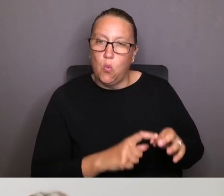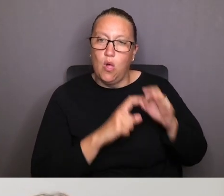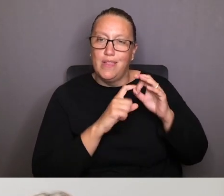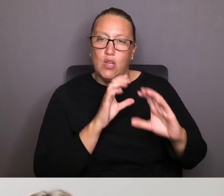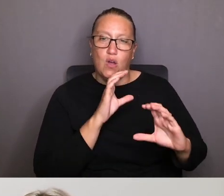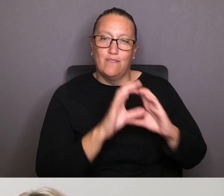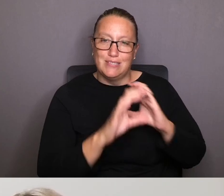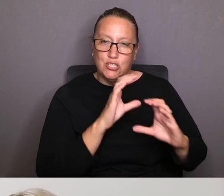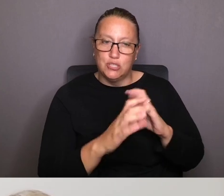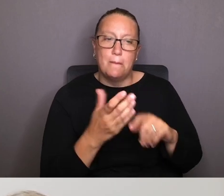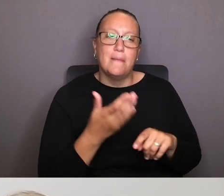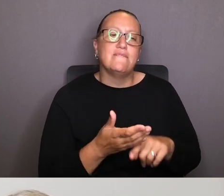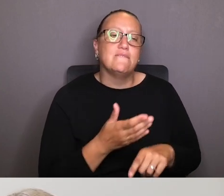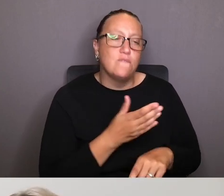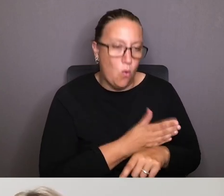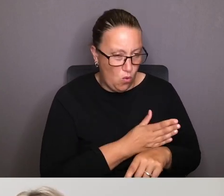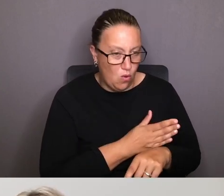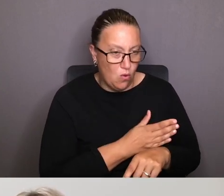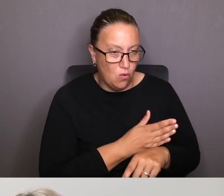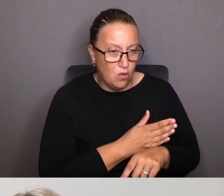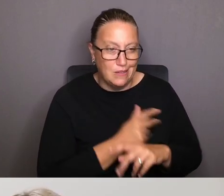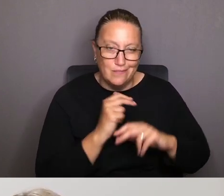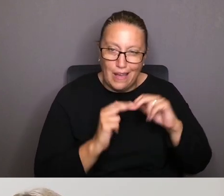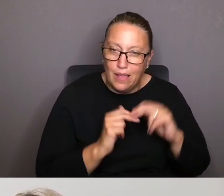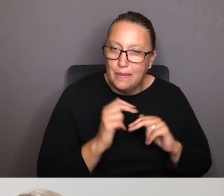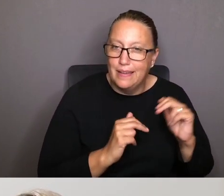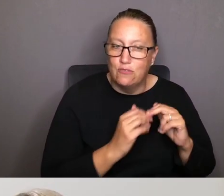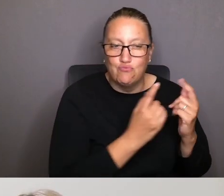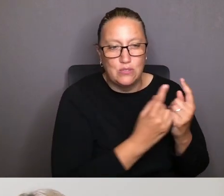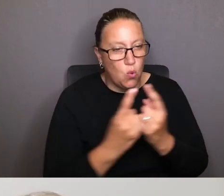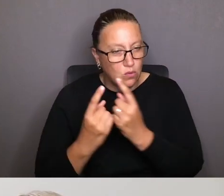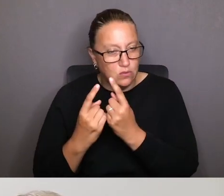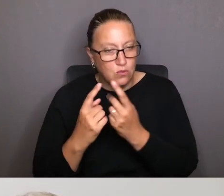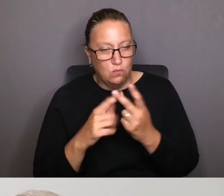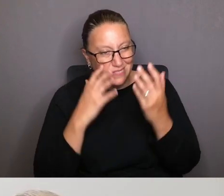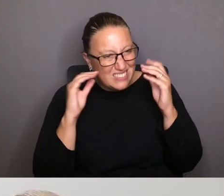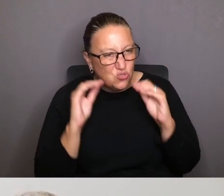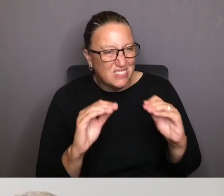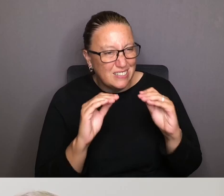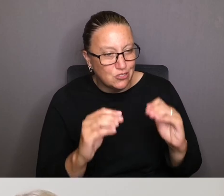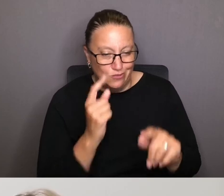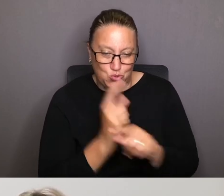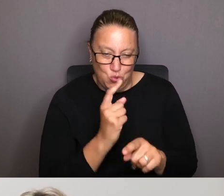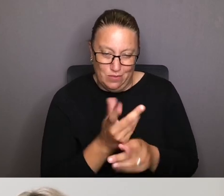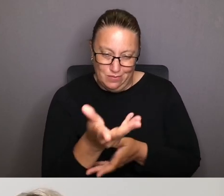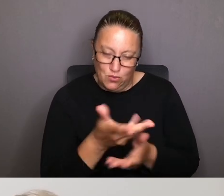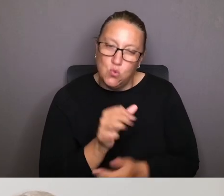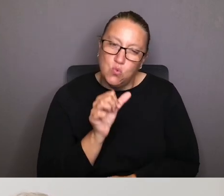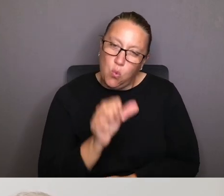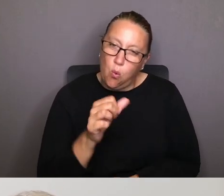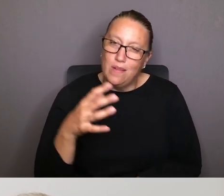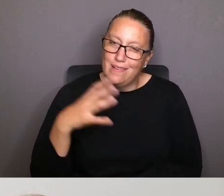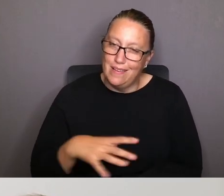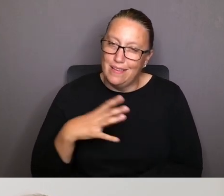it be resource development or making an education session, to talk with people about what the unique needs of a particular group are, even